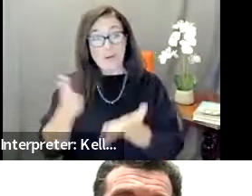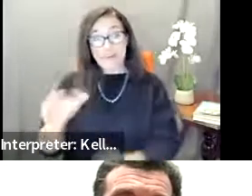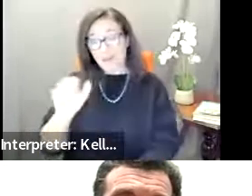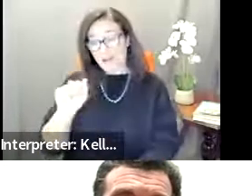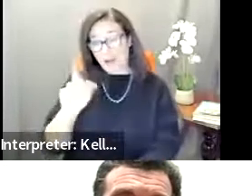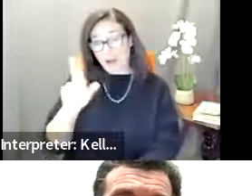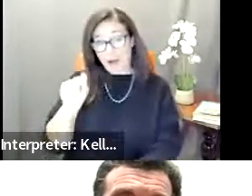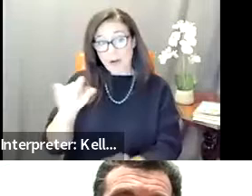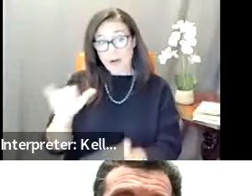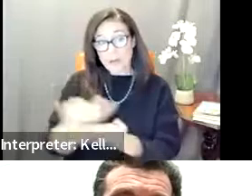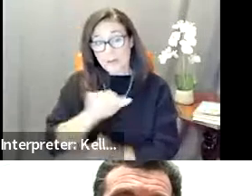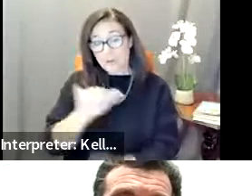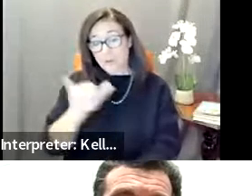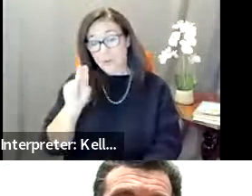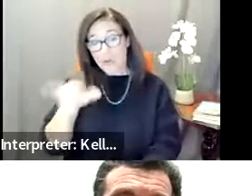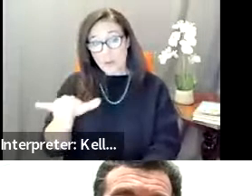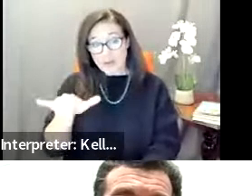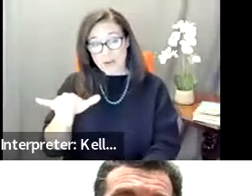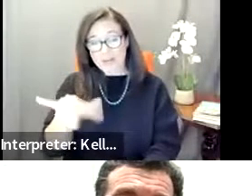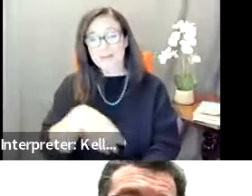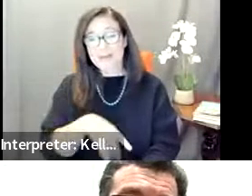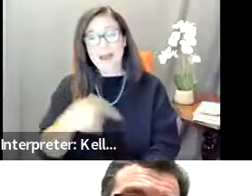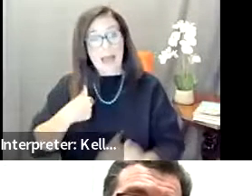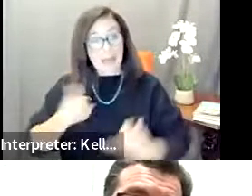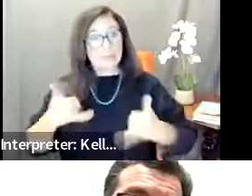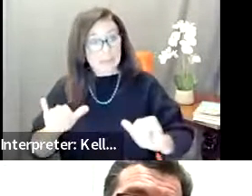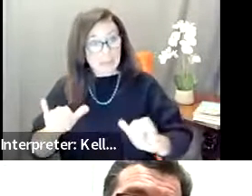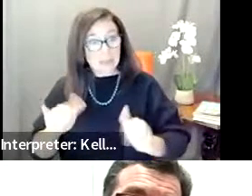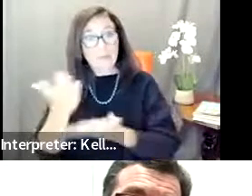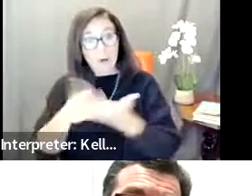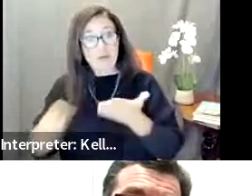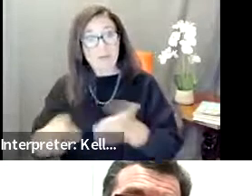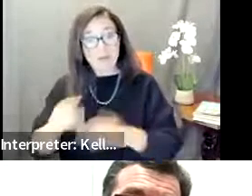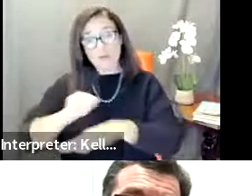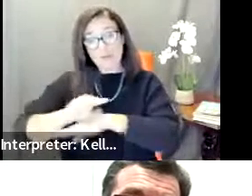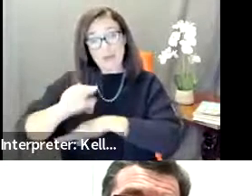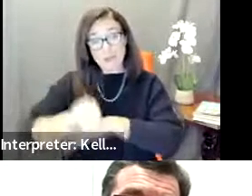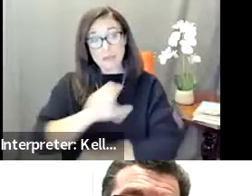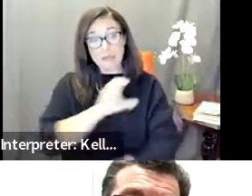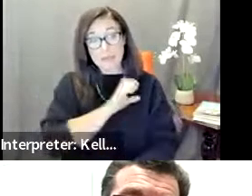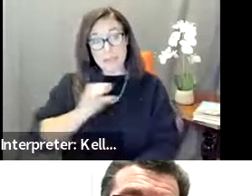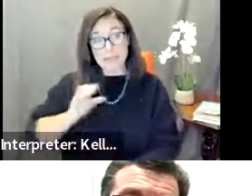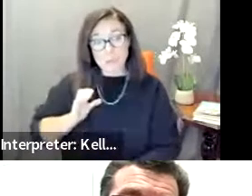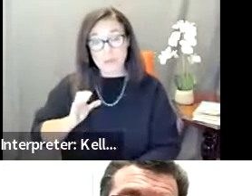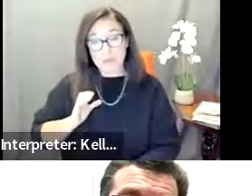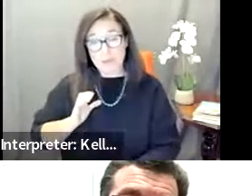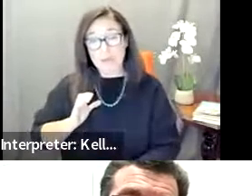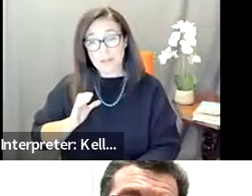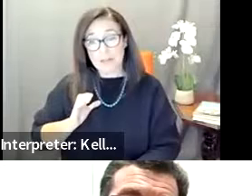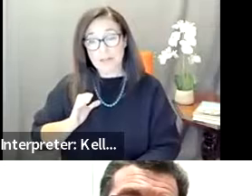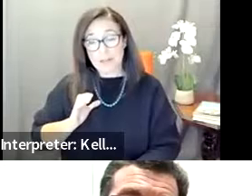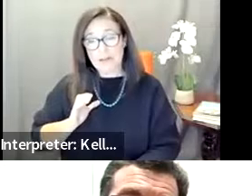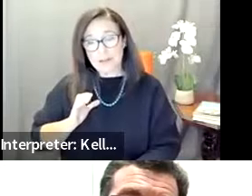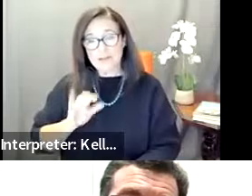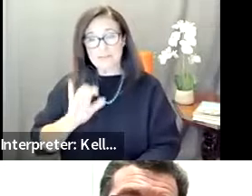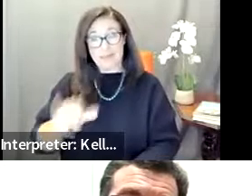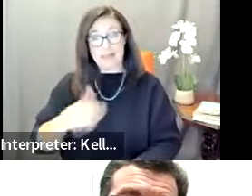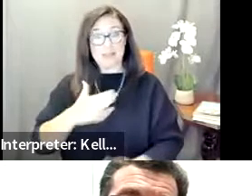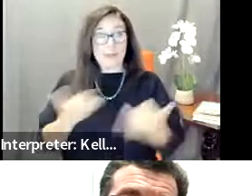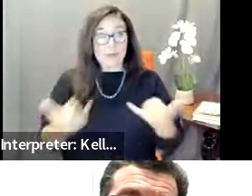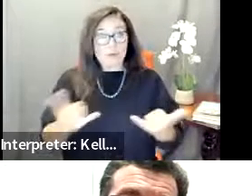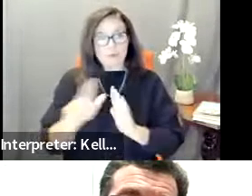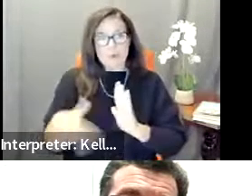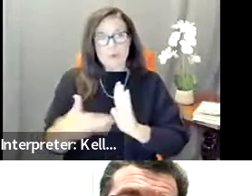I'm still a member of A.R.T. New York's Disability Advisory Council, which is the role I am filling